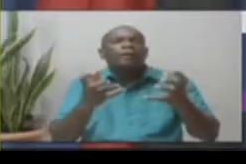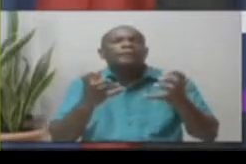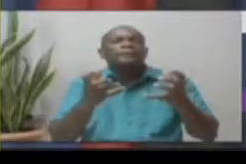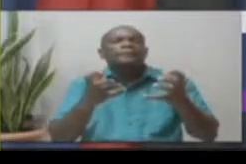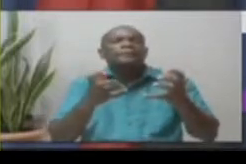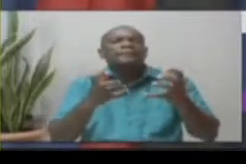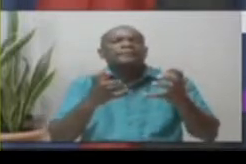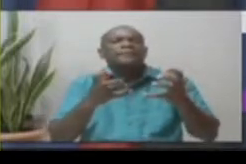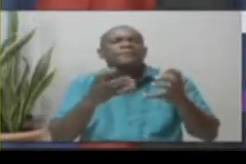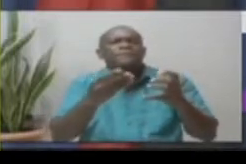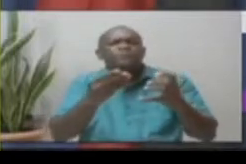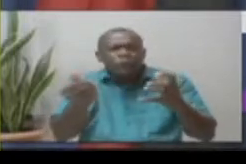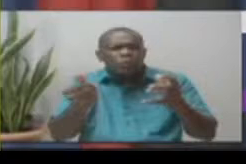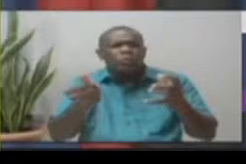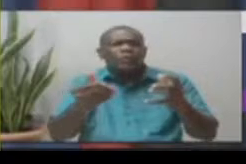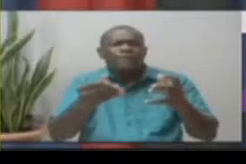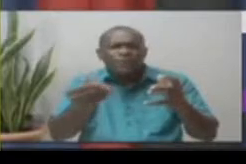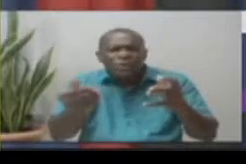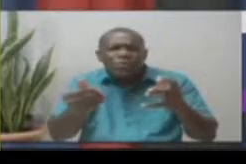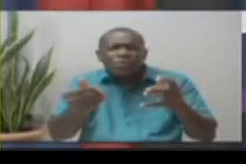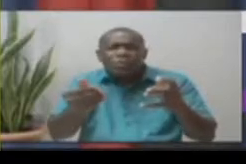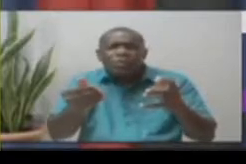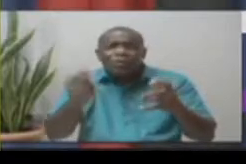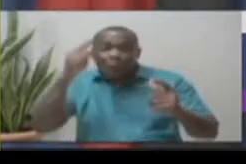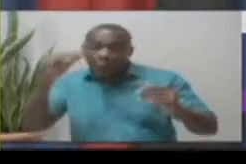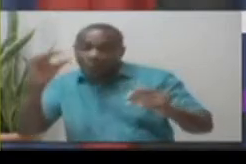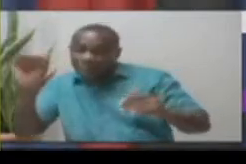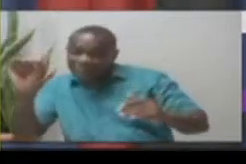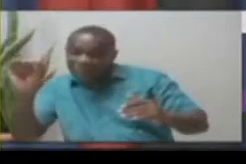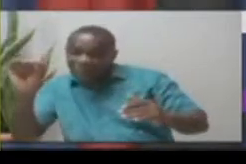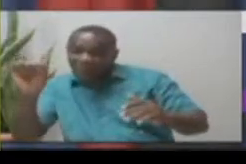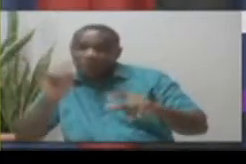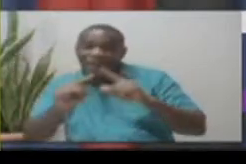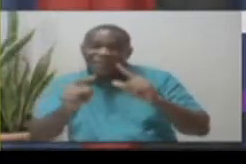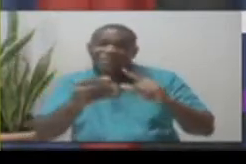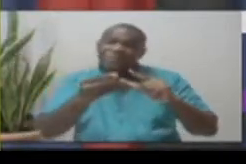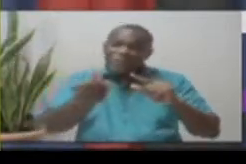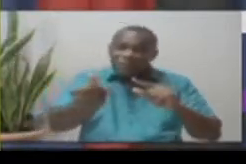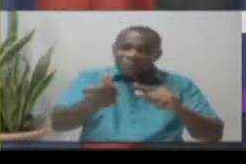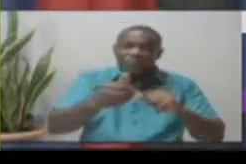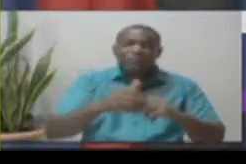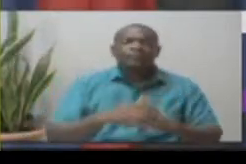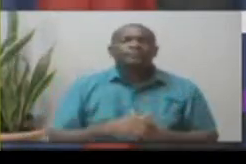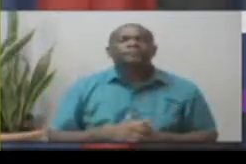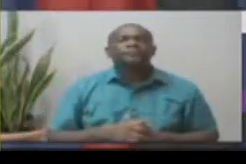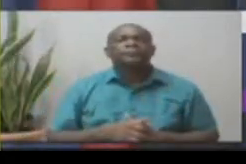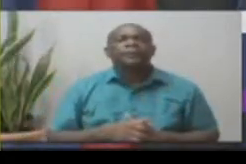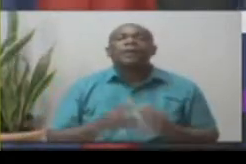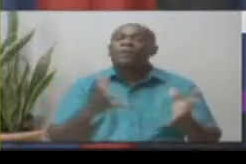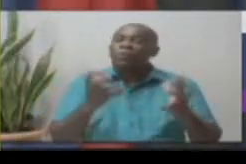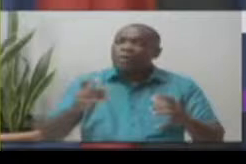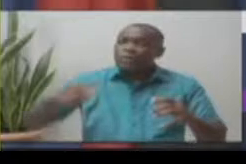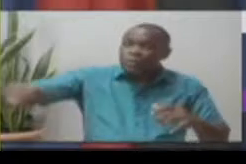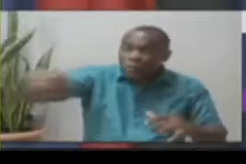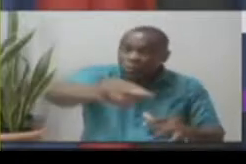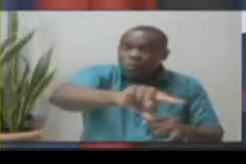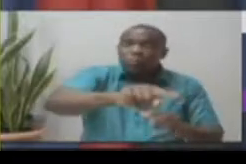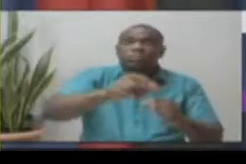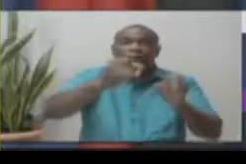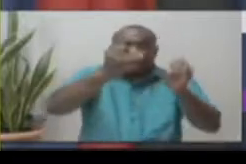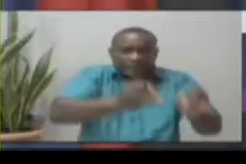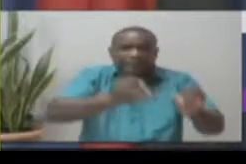Minimize, minimize, minimize. And protect yourself at the individual level.